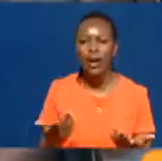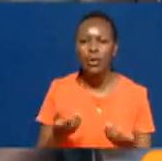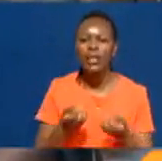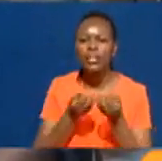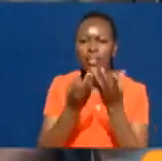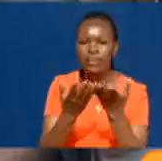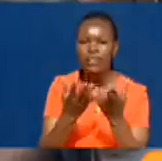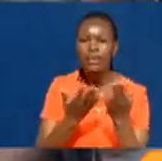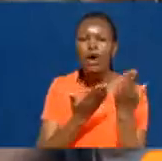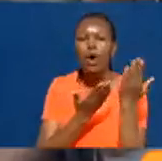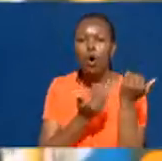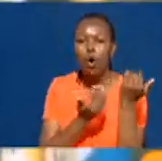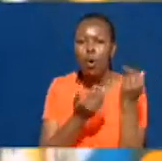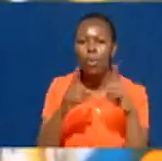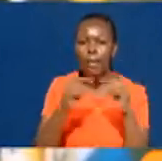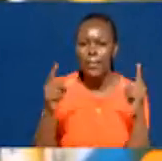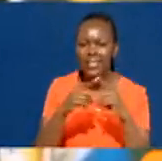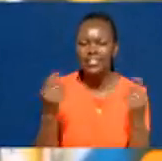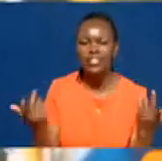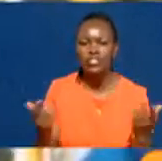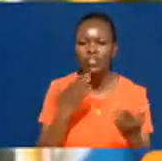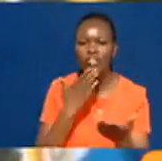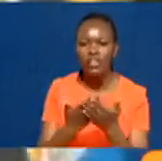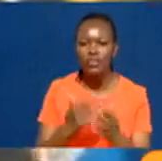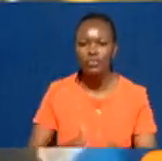hope. Thank you.